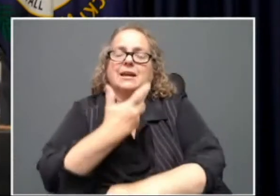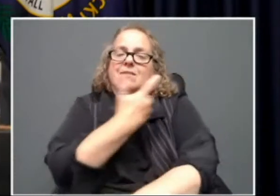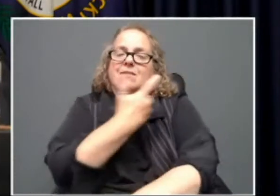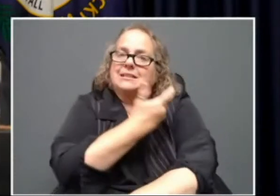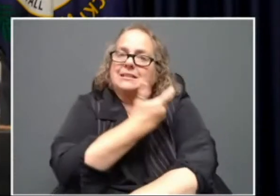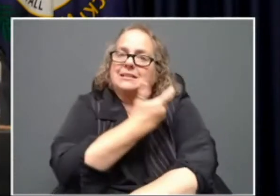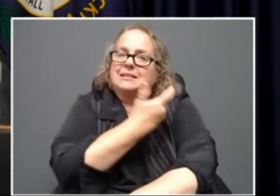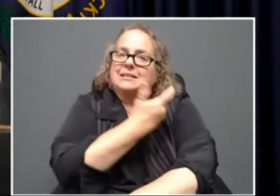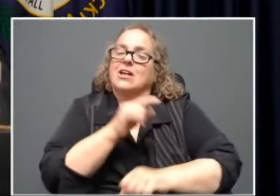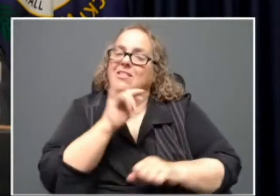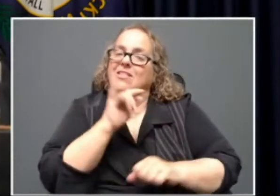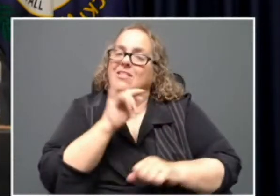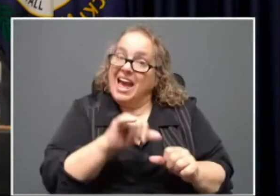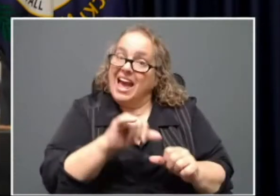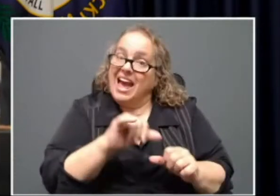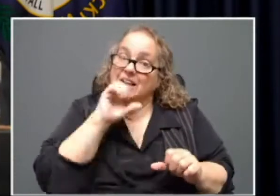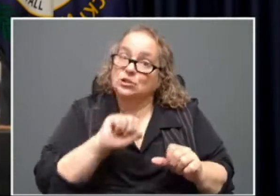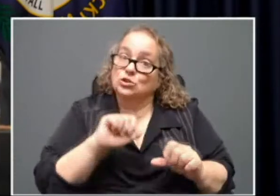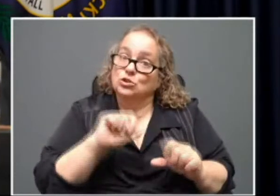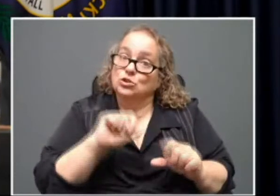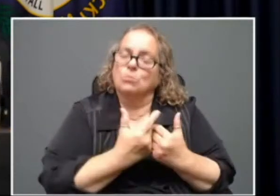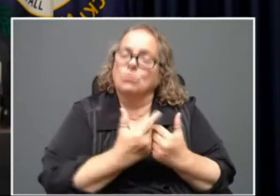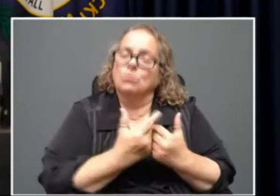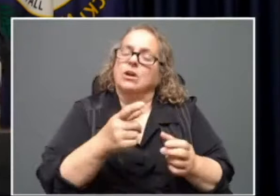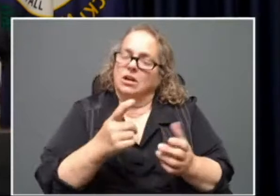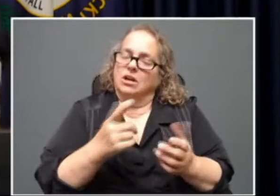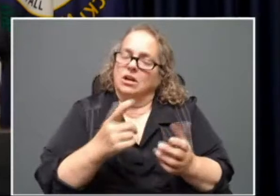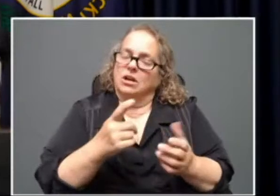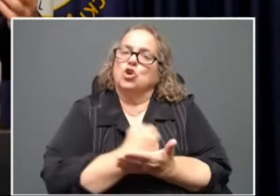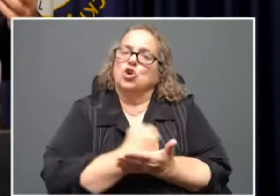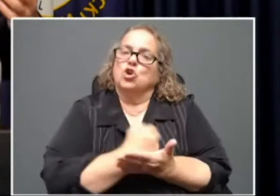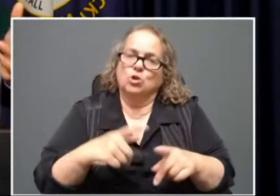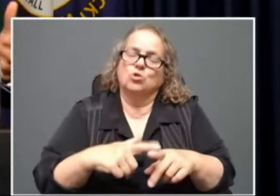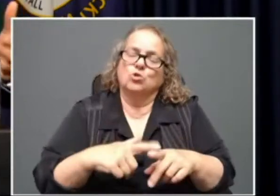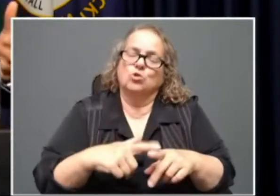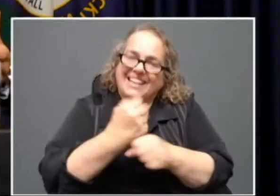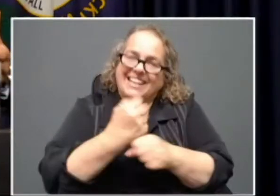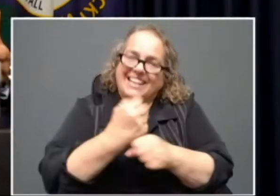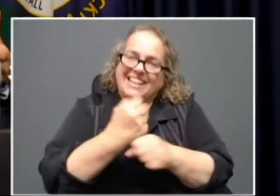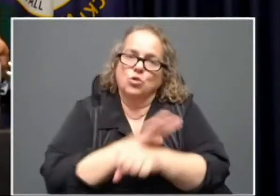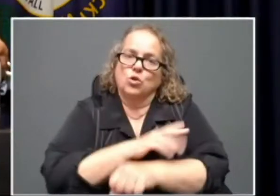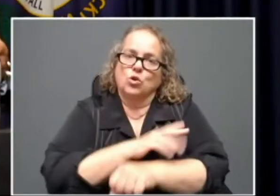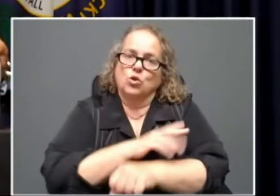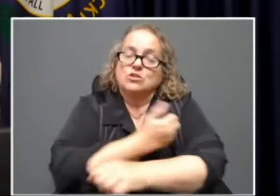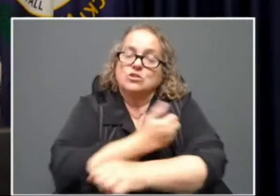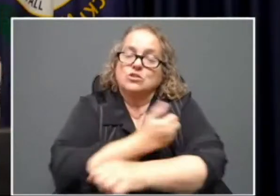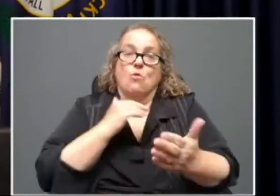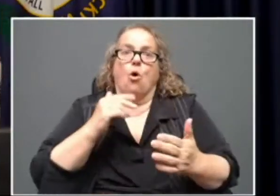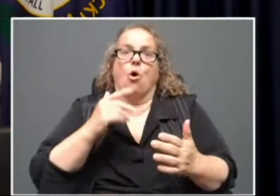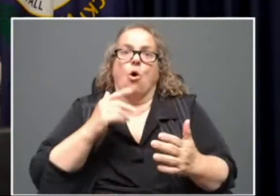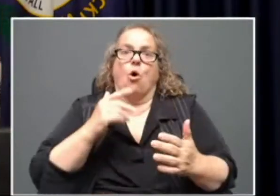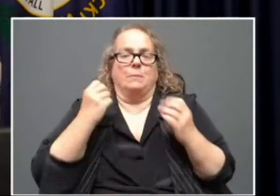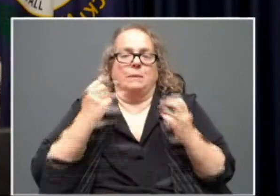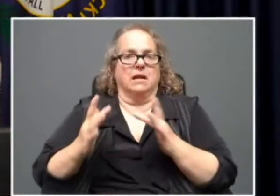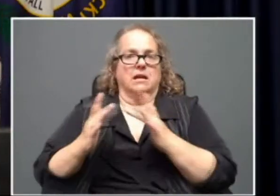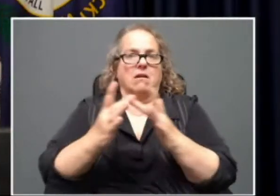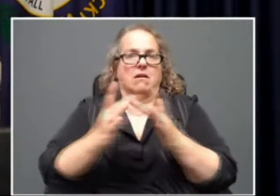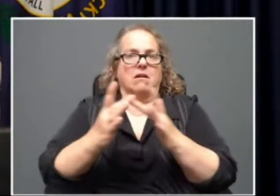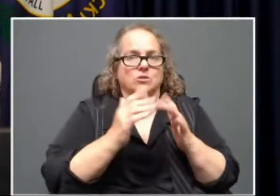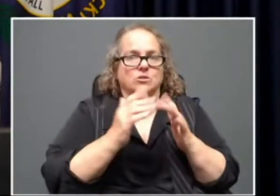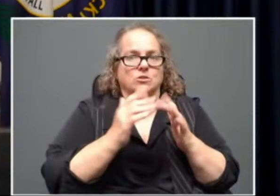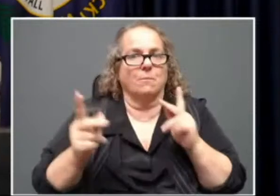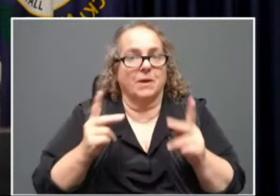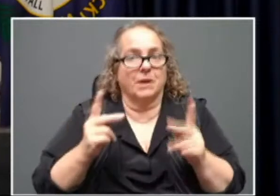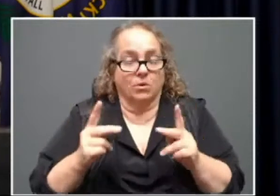deserve the opportunity to get fully vaccinated before people's contacts increase significantly. It also gives notice